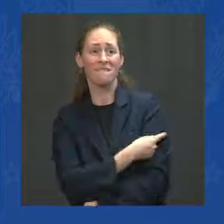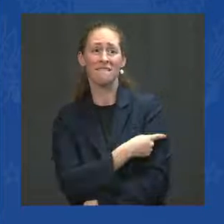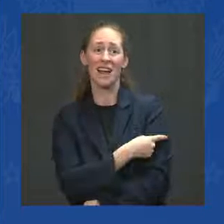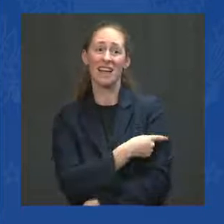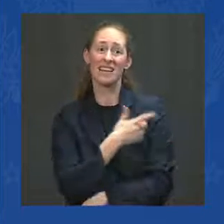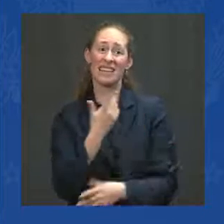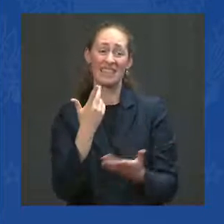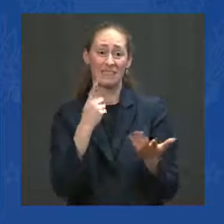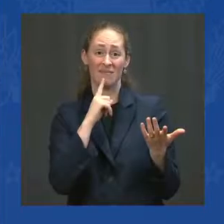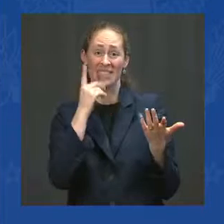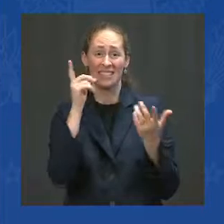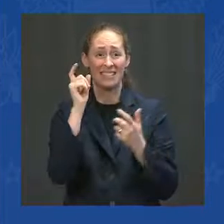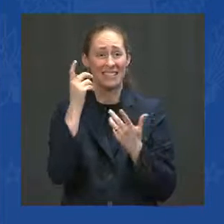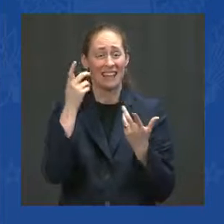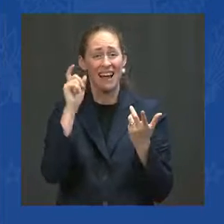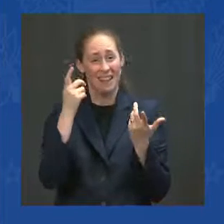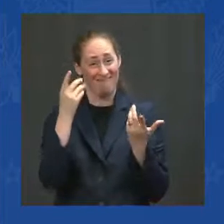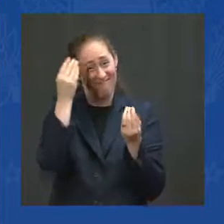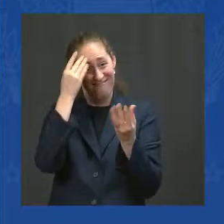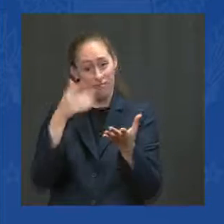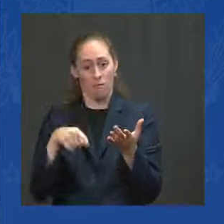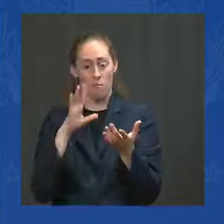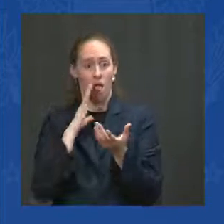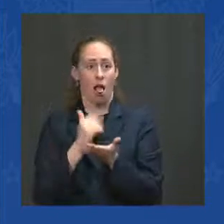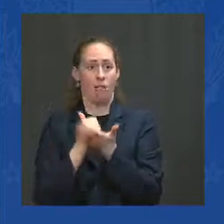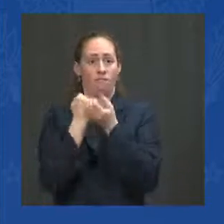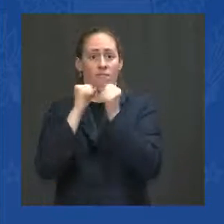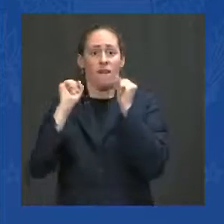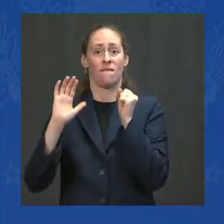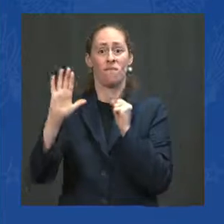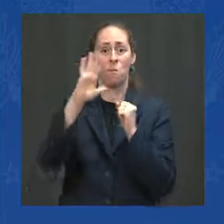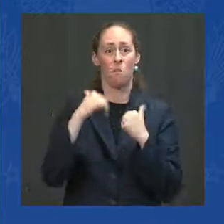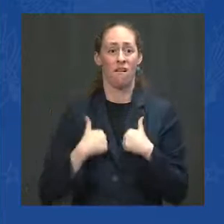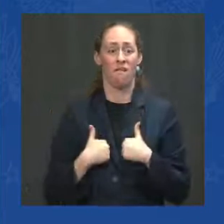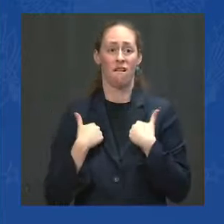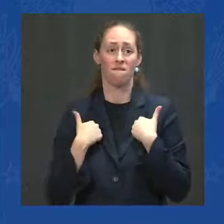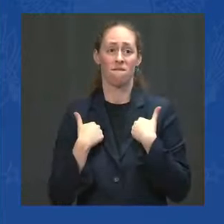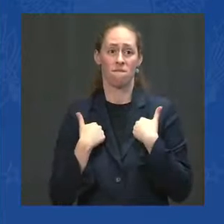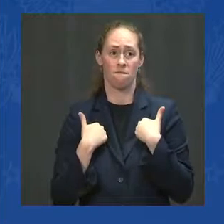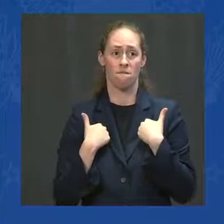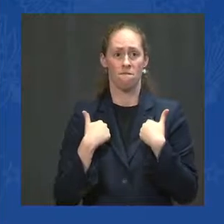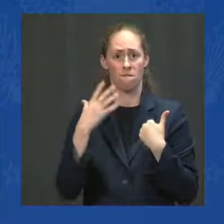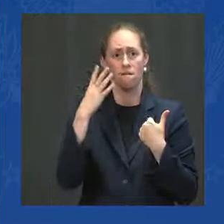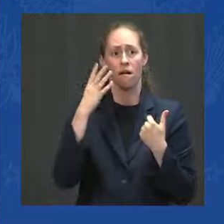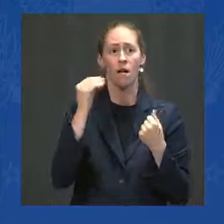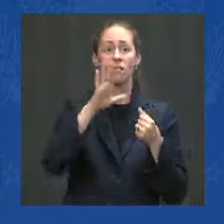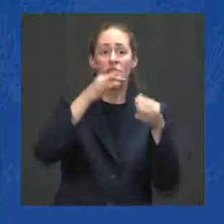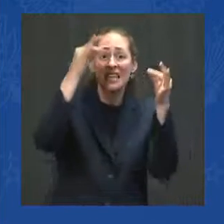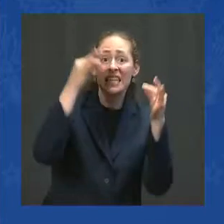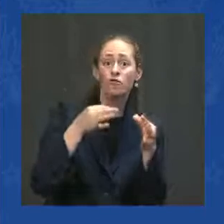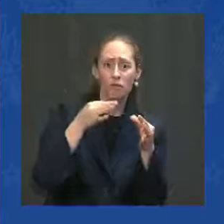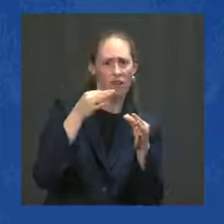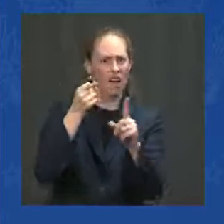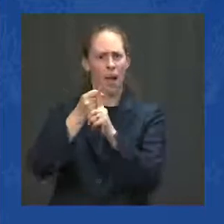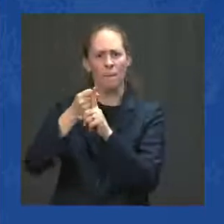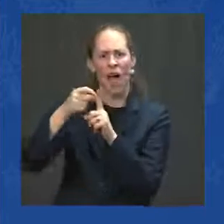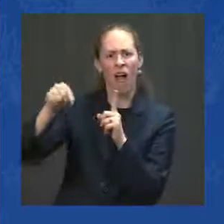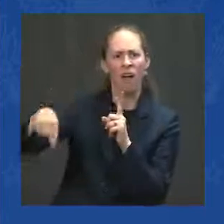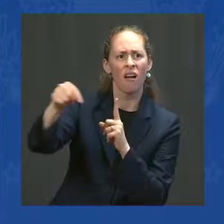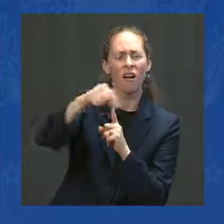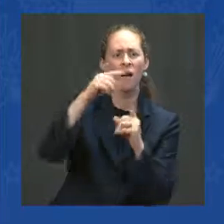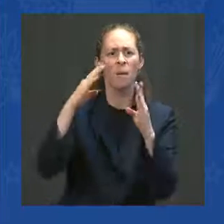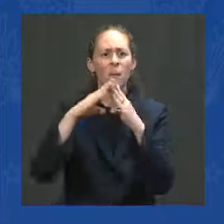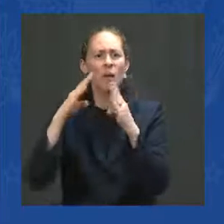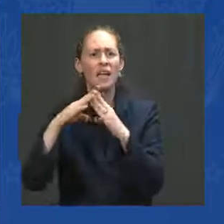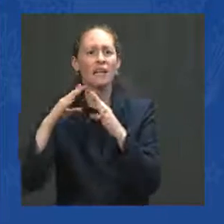can save your life, and can fundamentally impact on the lives of your children or people you love. Now, one of the things that's